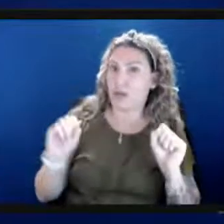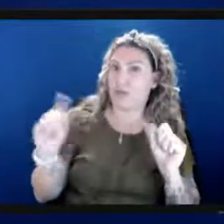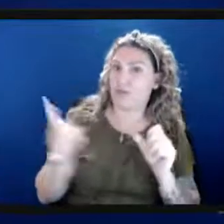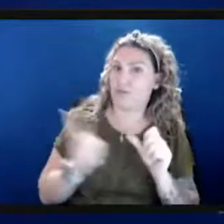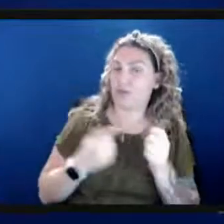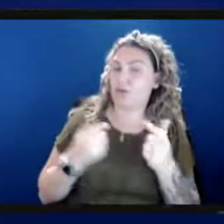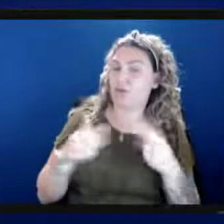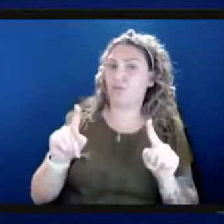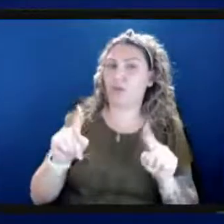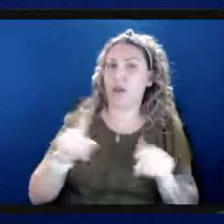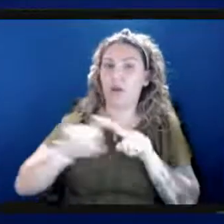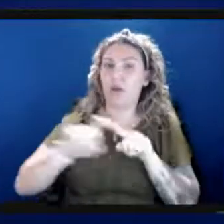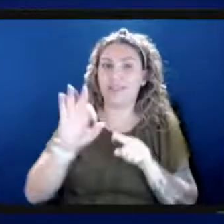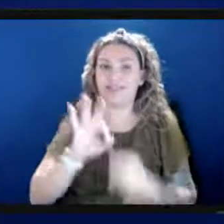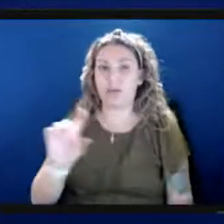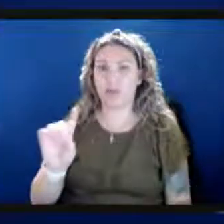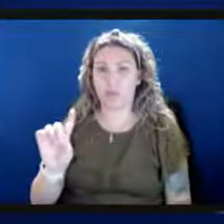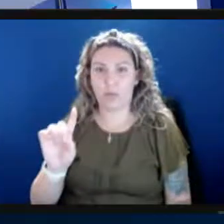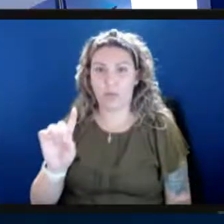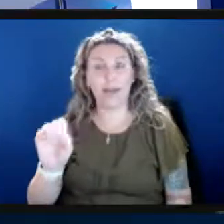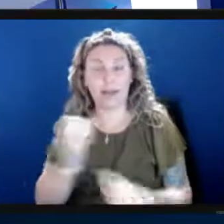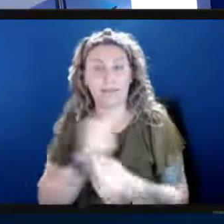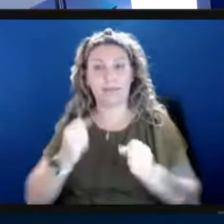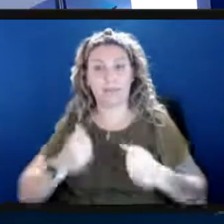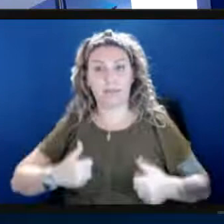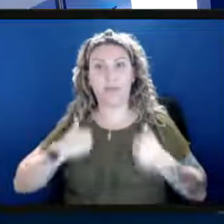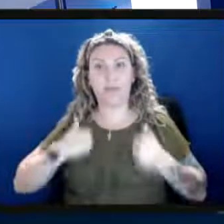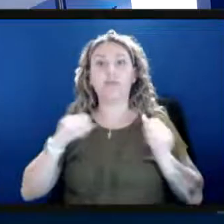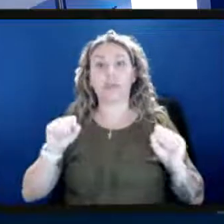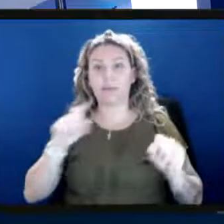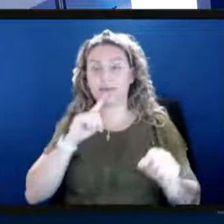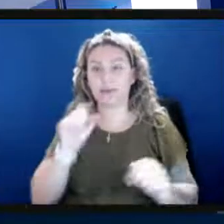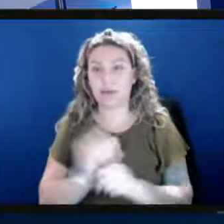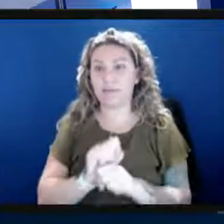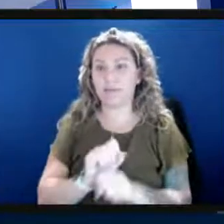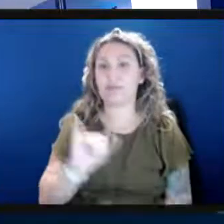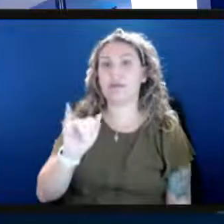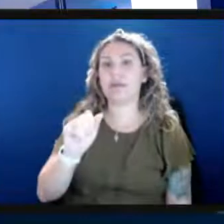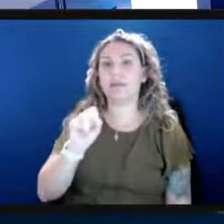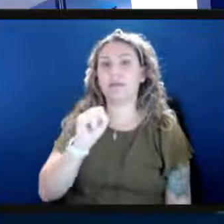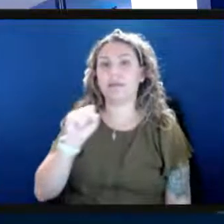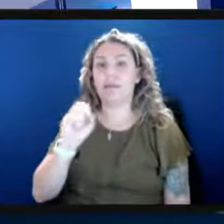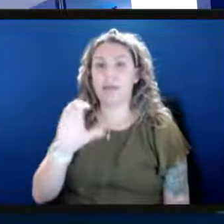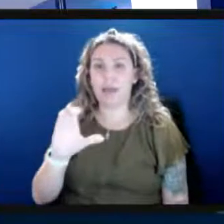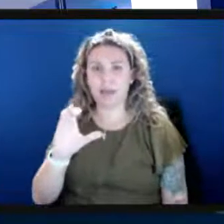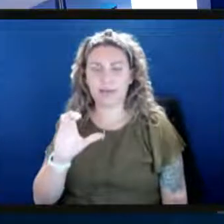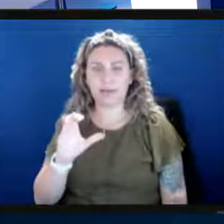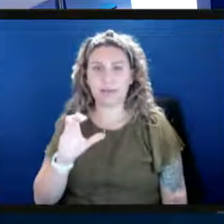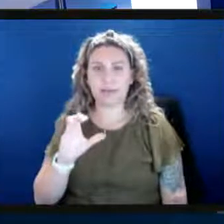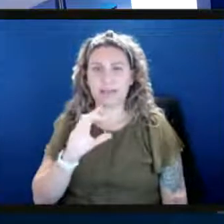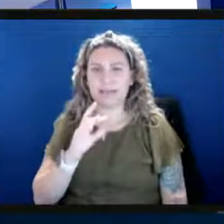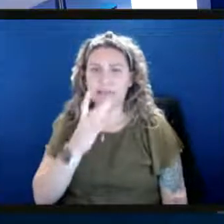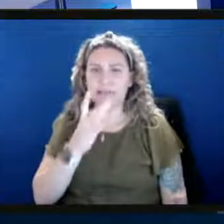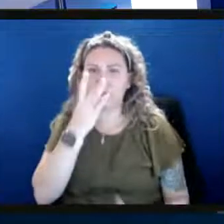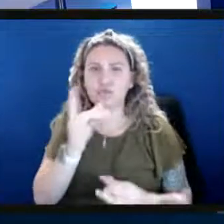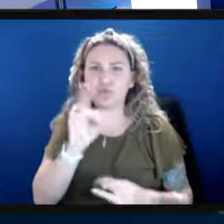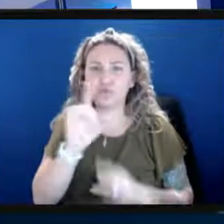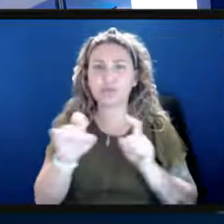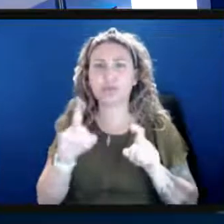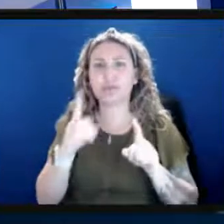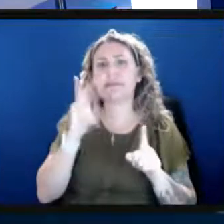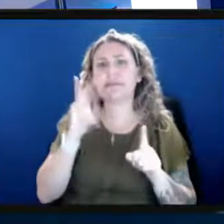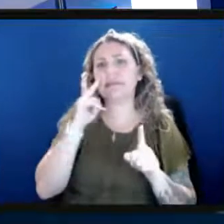could be life-saving for you. Yes, absolutely. So then Isaac Presley has an interesting question. He says he's seen a lot of comments on